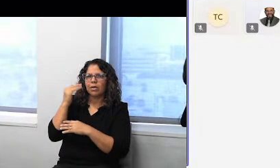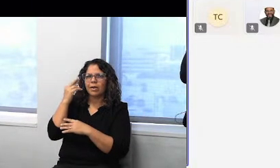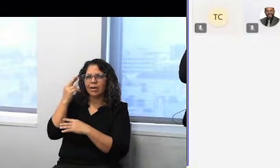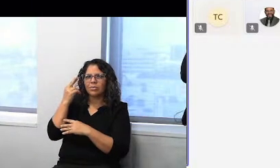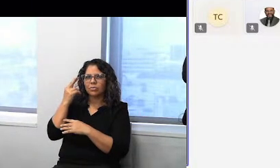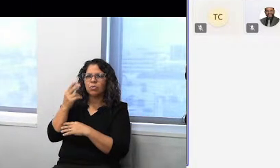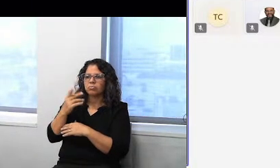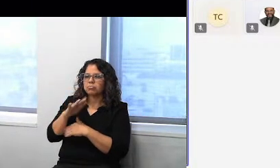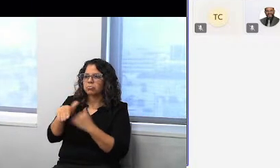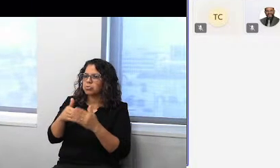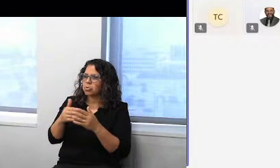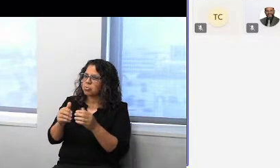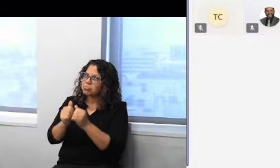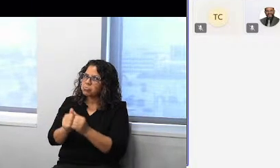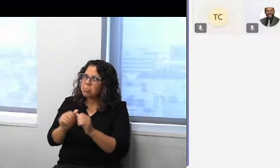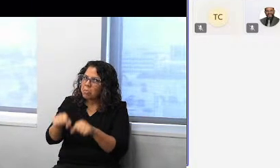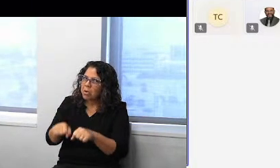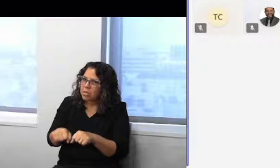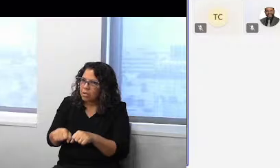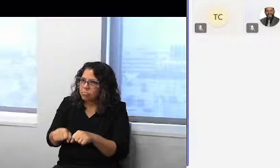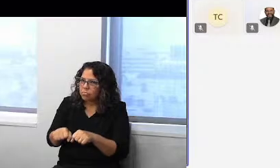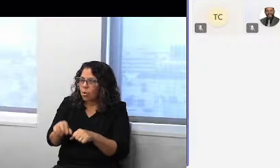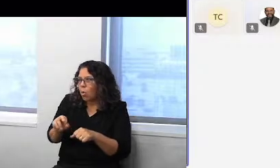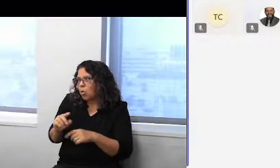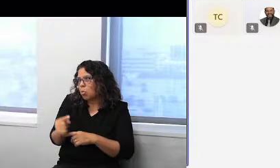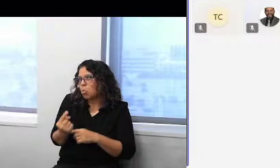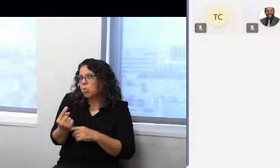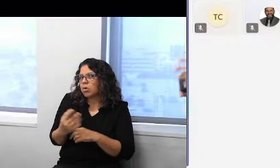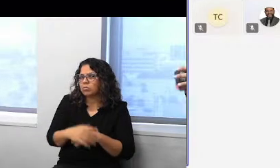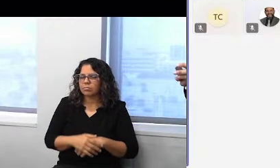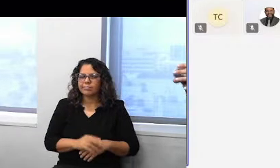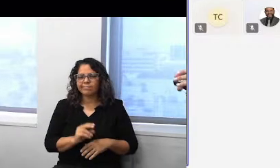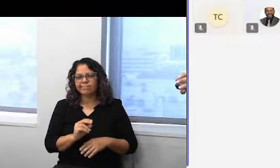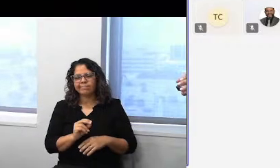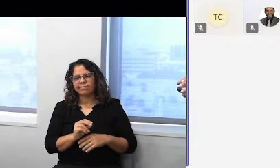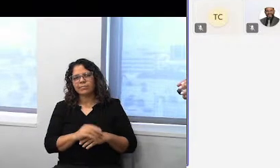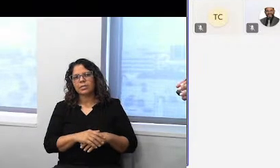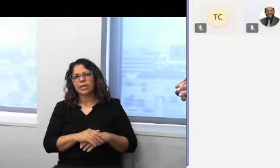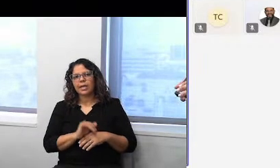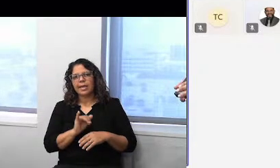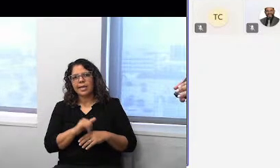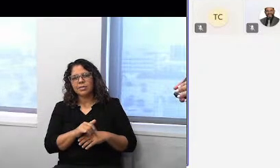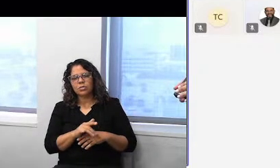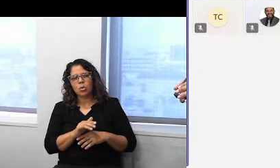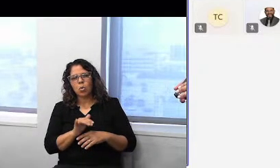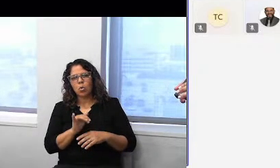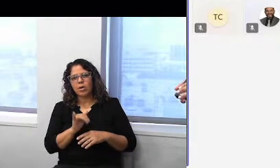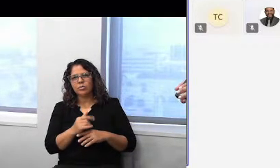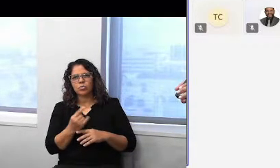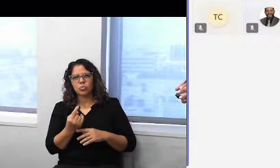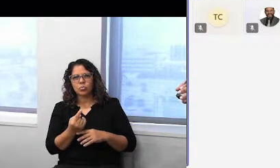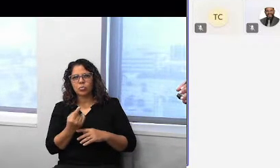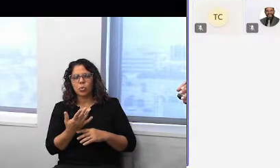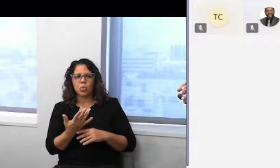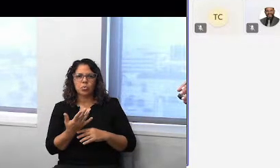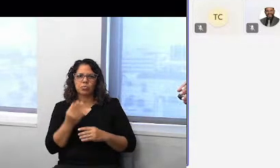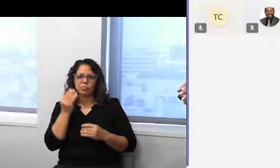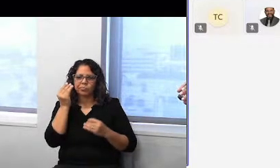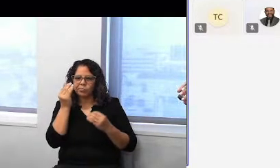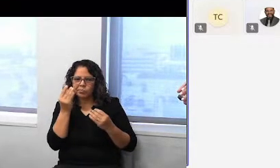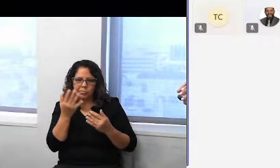and you're not speculating now. I have not. Just checking. No, I have not. I have not in any moment. Excellent,